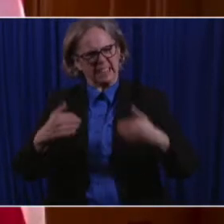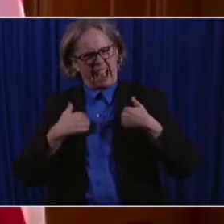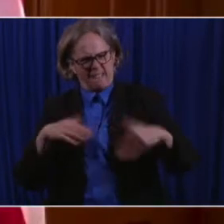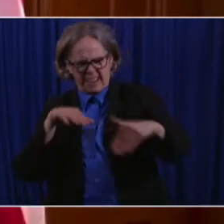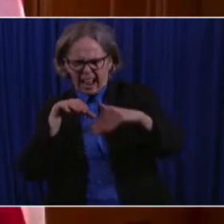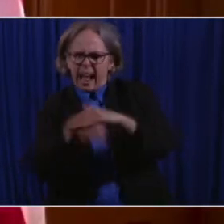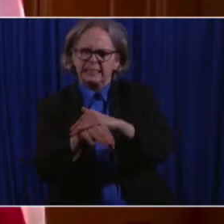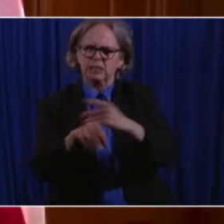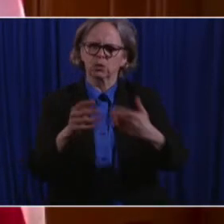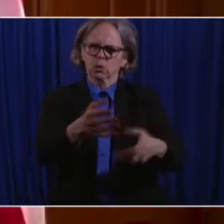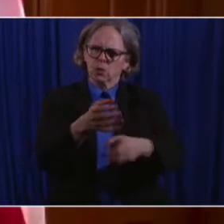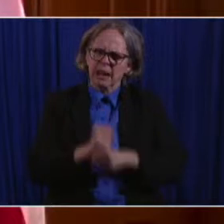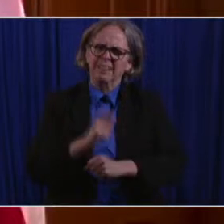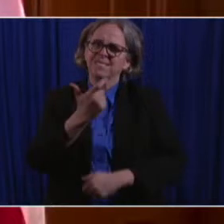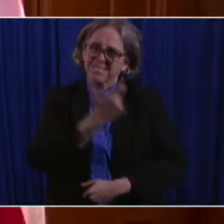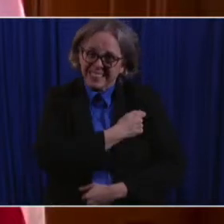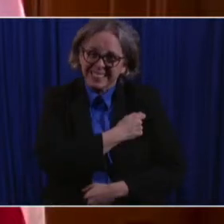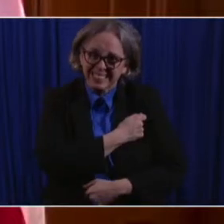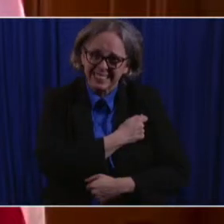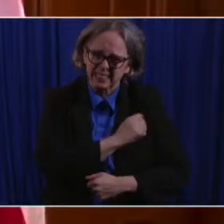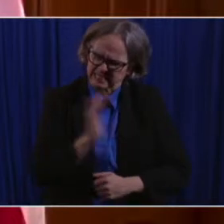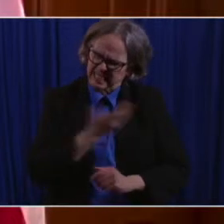to the vaccine.